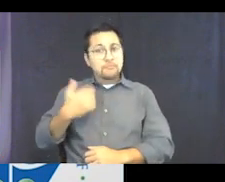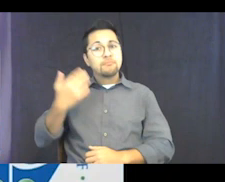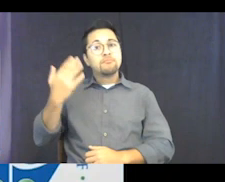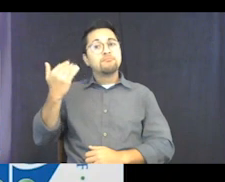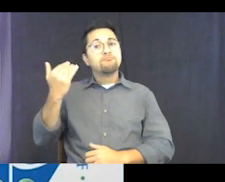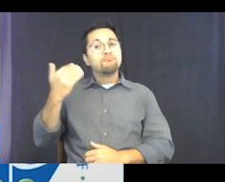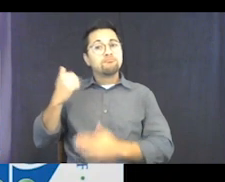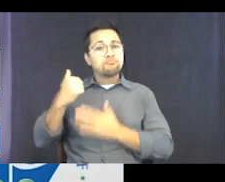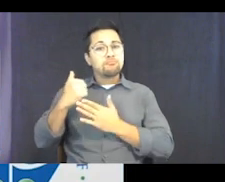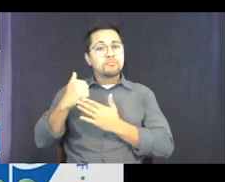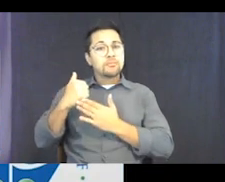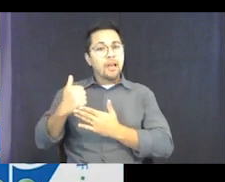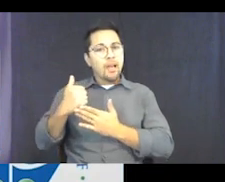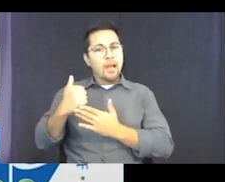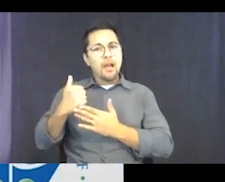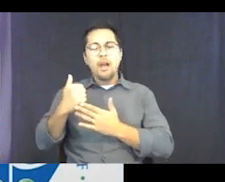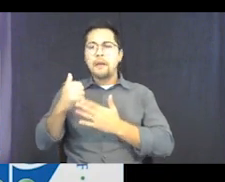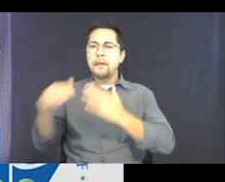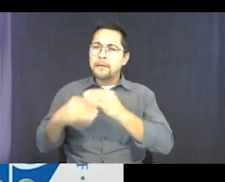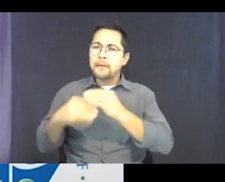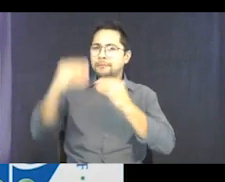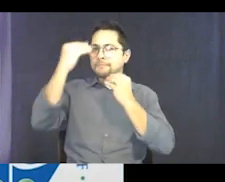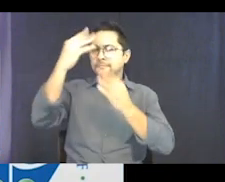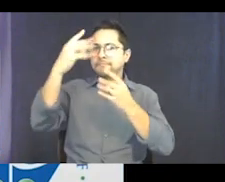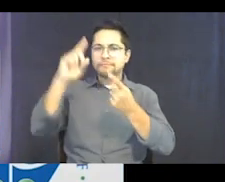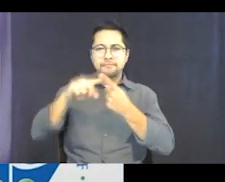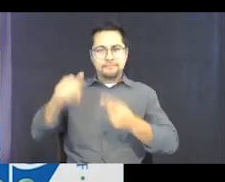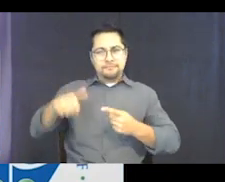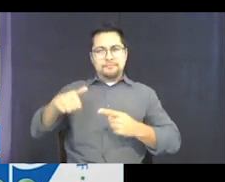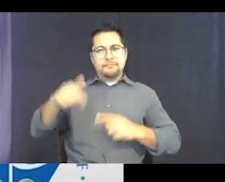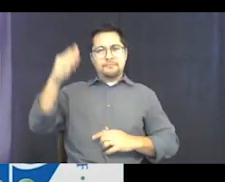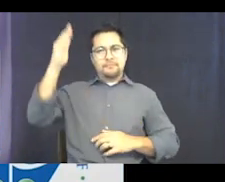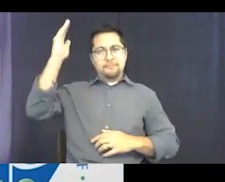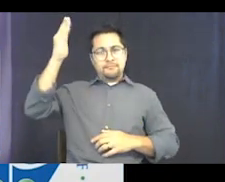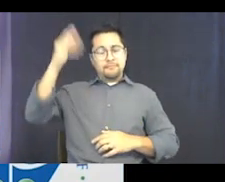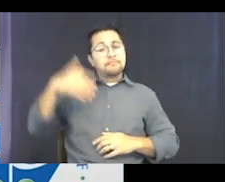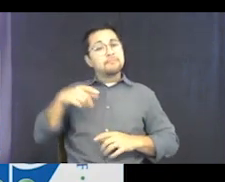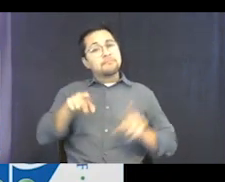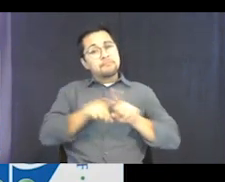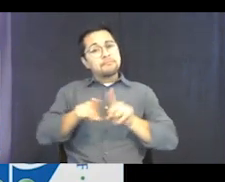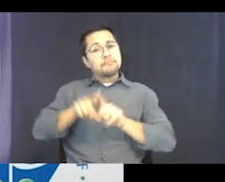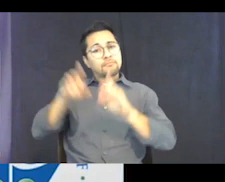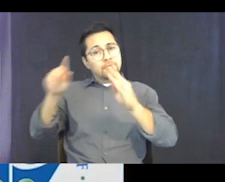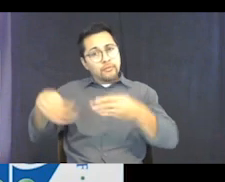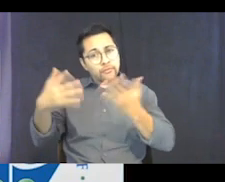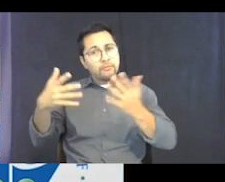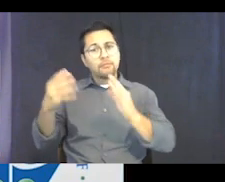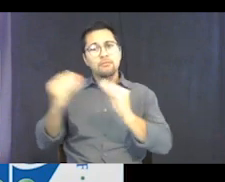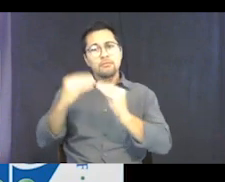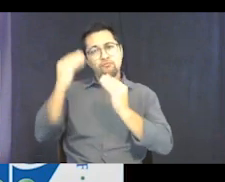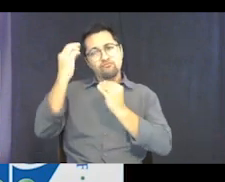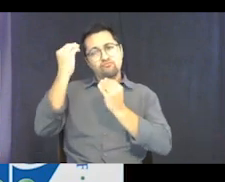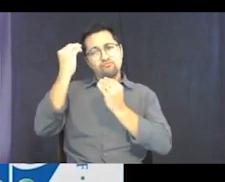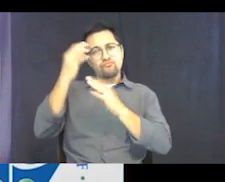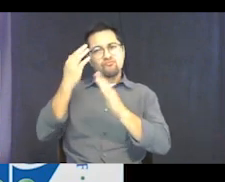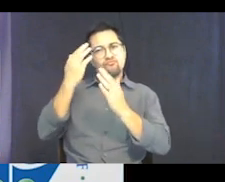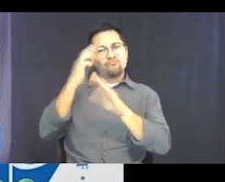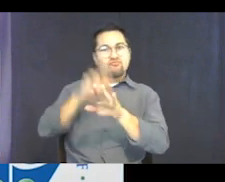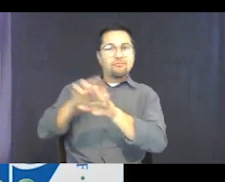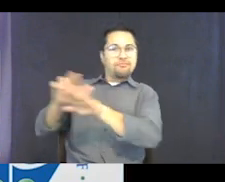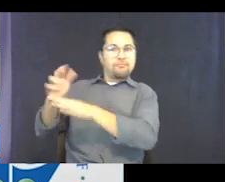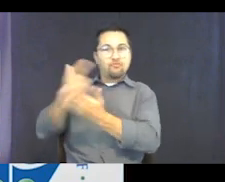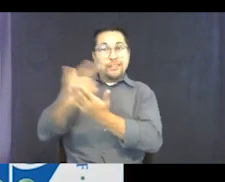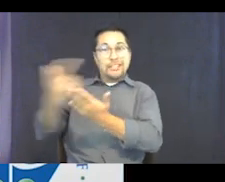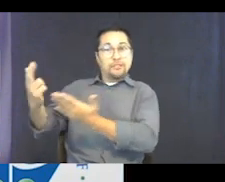help add information to this overall presentation and provide additional resources for you to